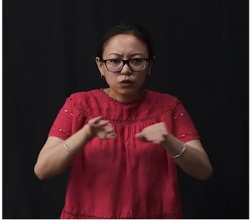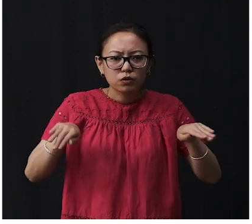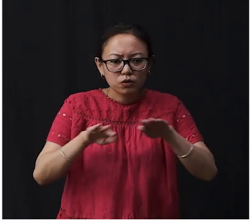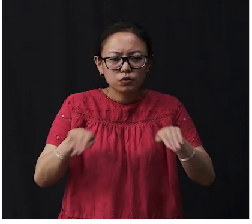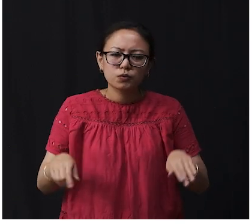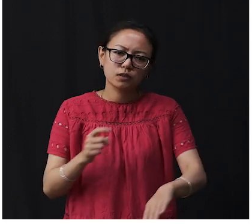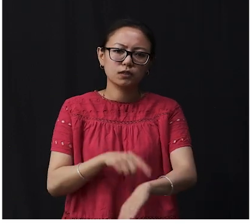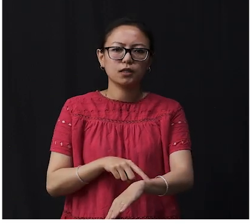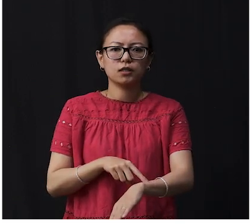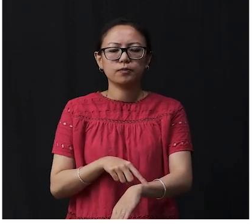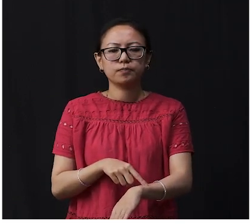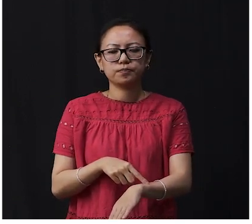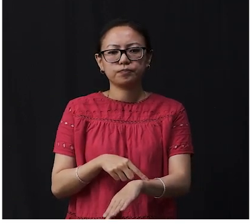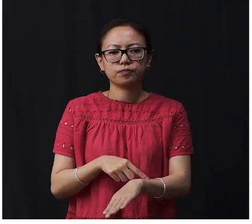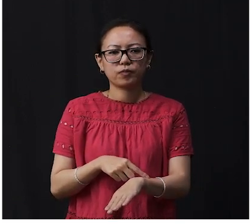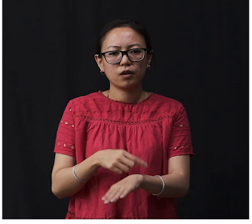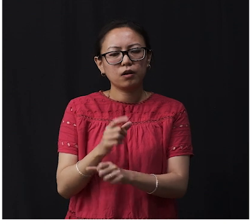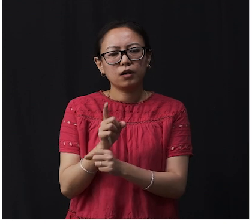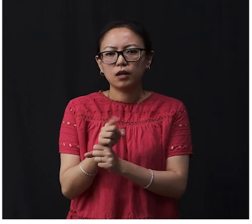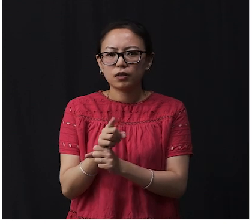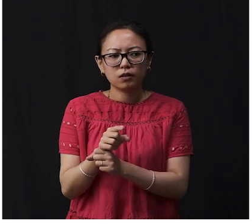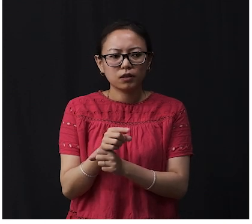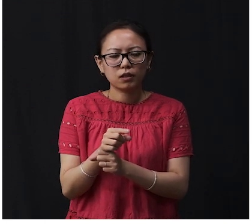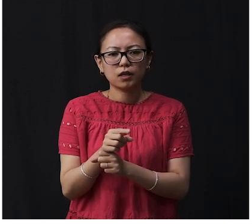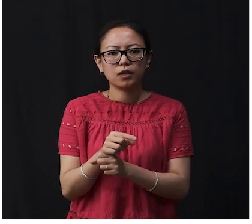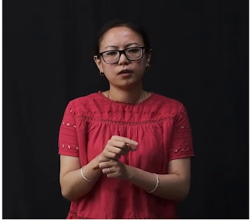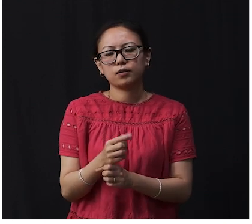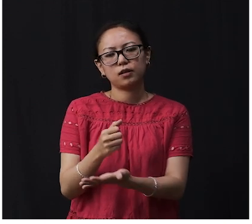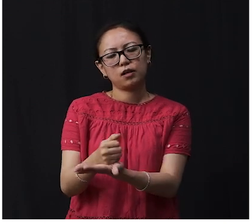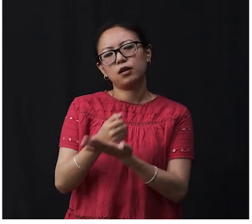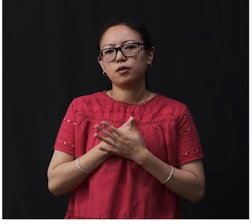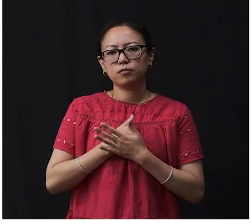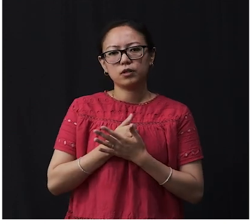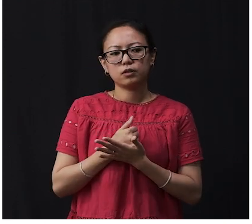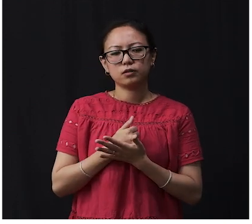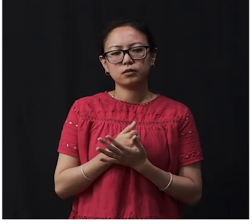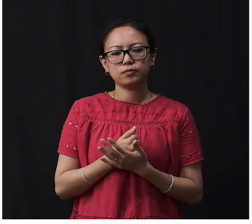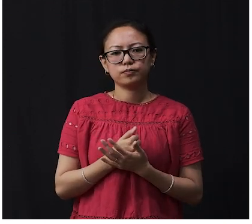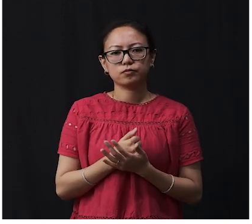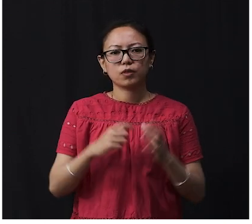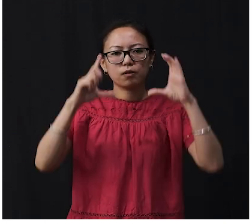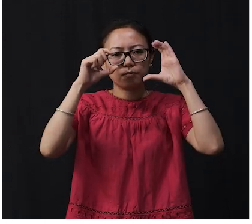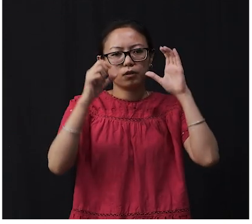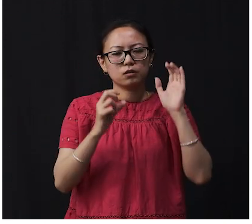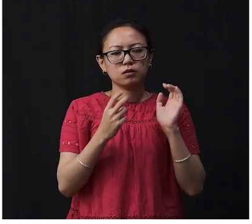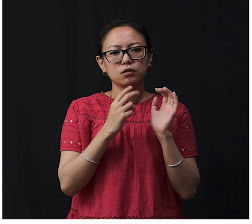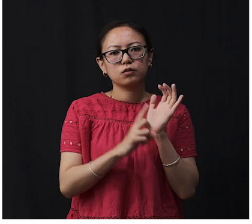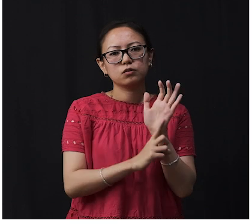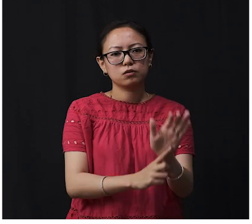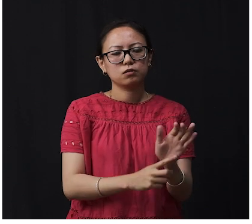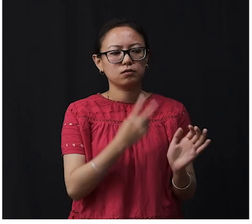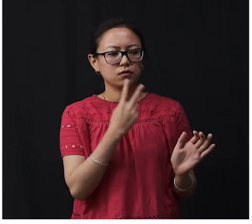the fish swim, here is a picture of a fish and here is the tail part. The fish said, I